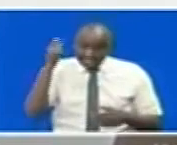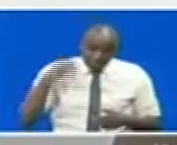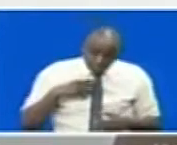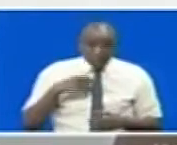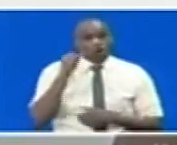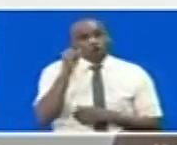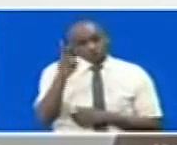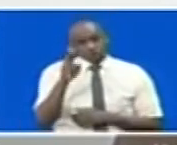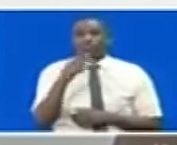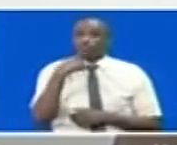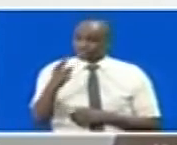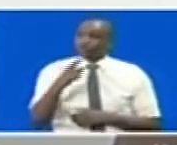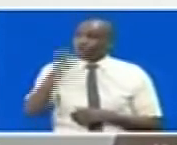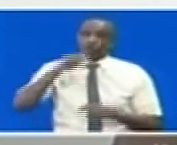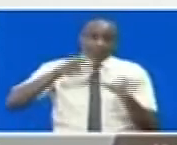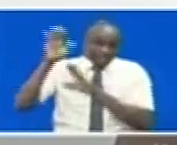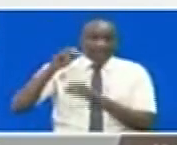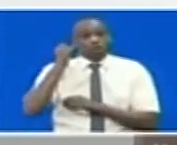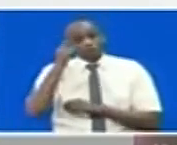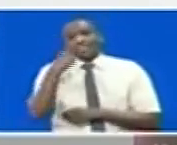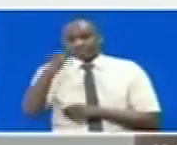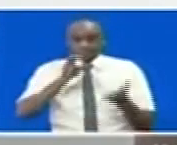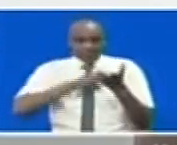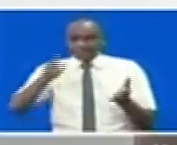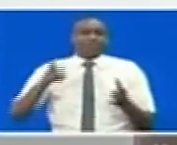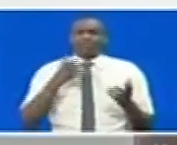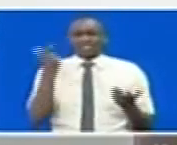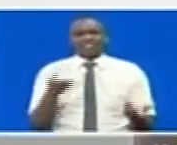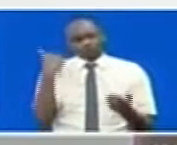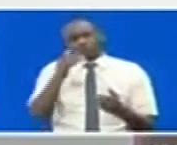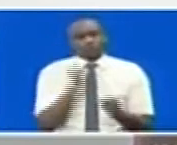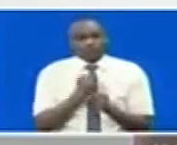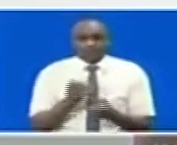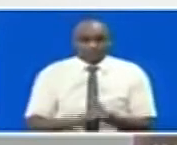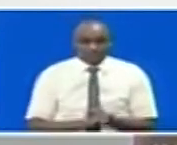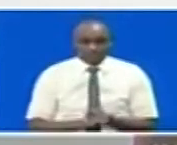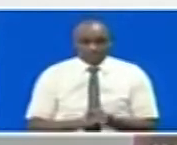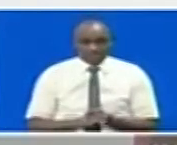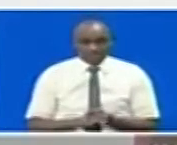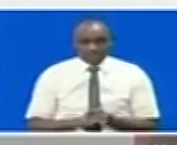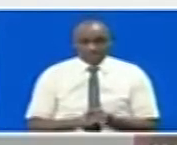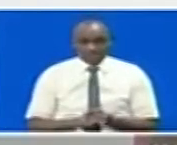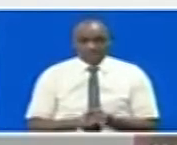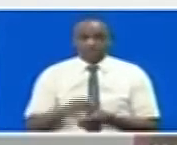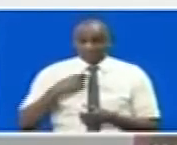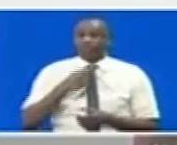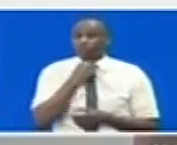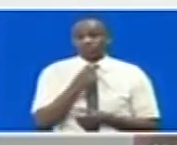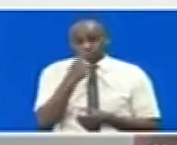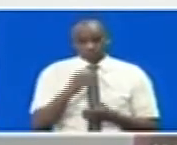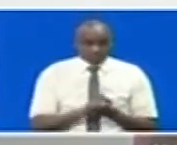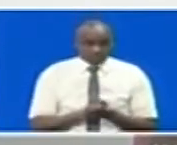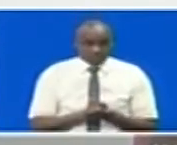to Parliament to get the laws fixed, or simply step aside. What's your reaction to that? Well, let me just